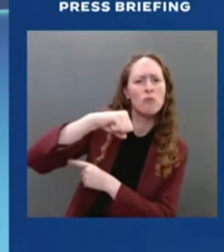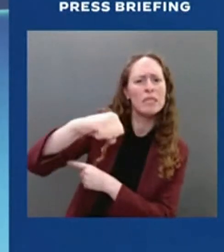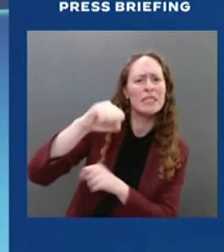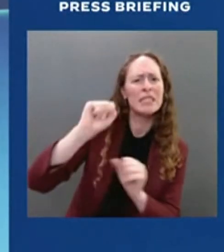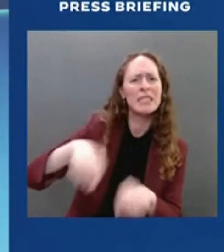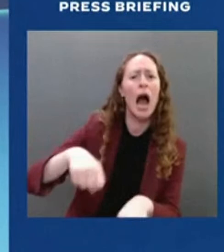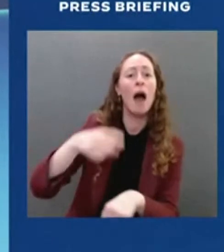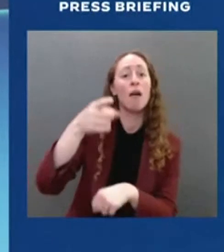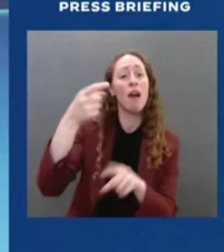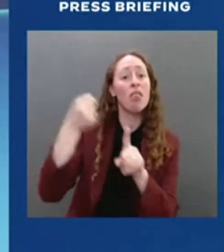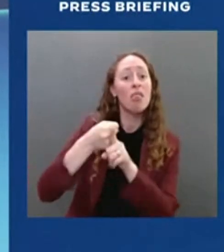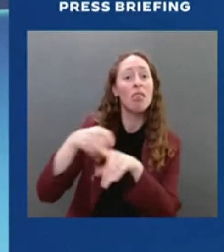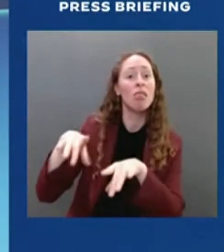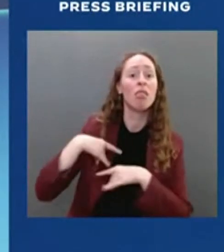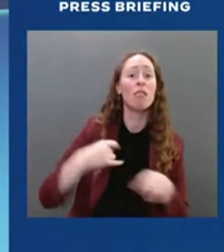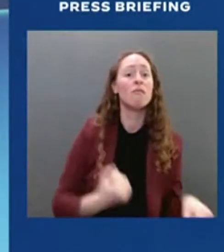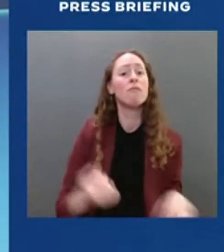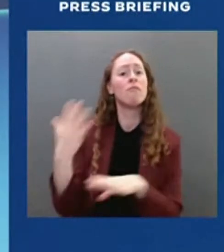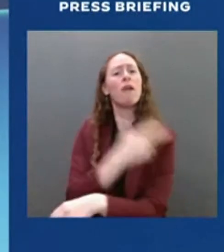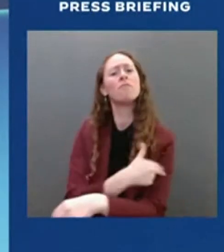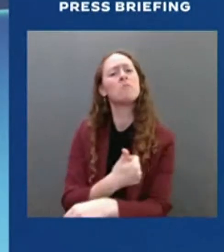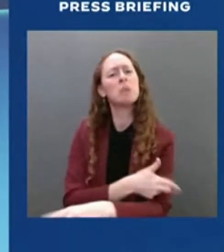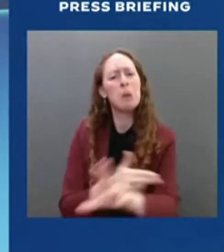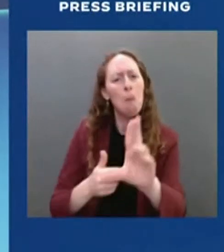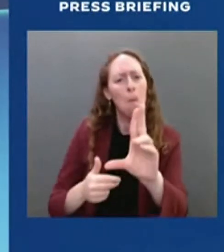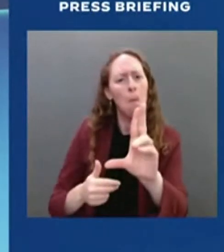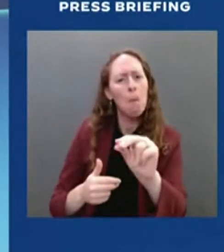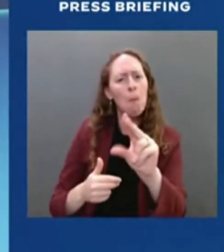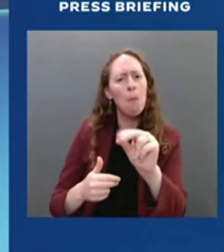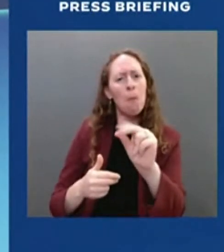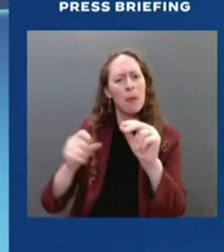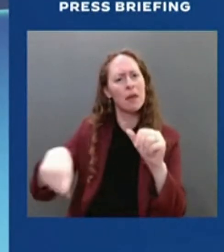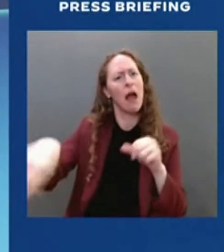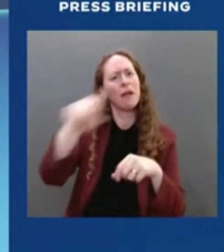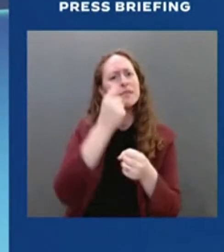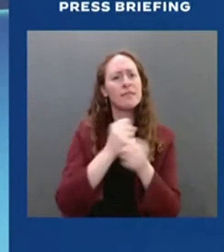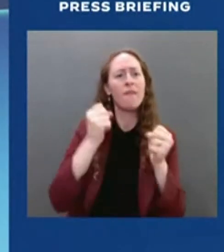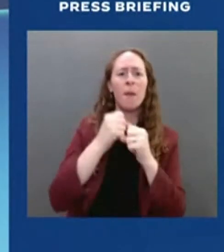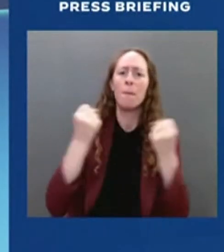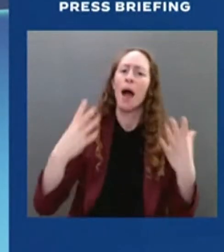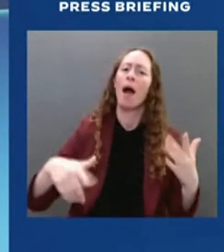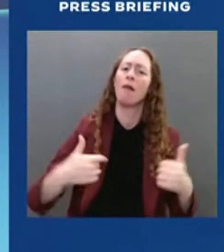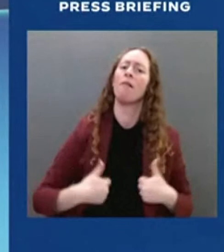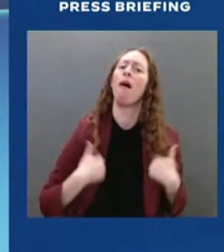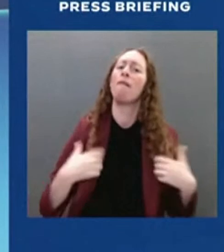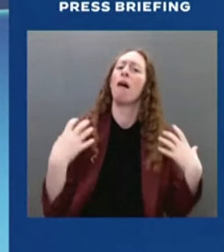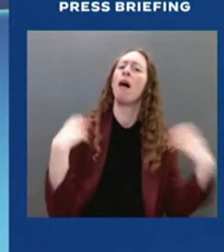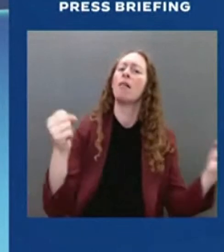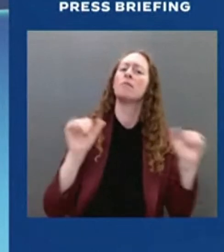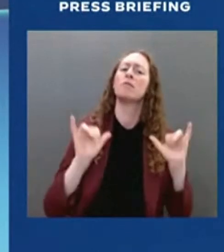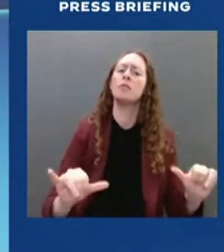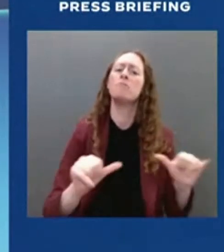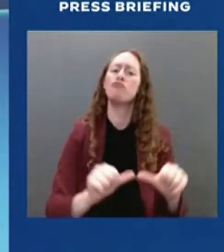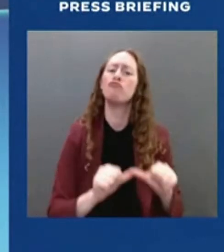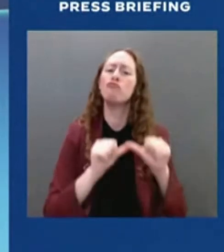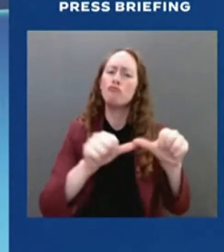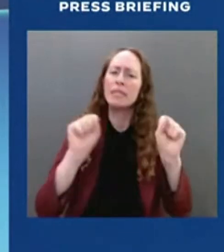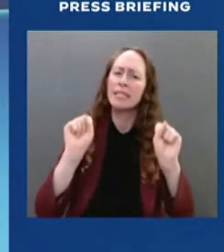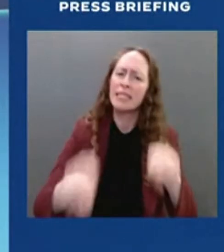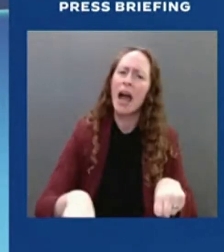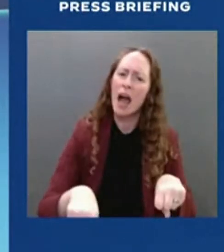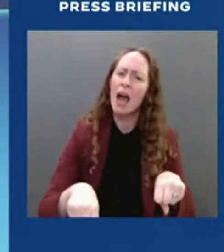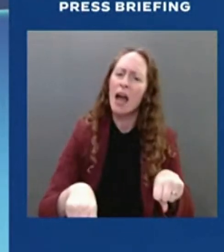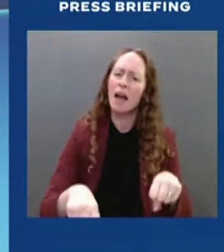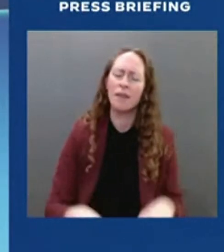the disruptions caused by COVID-19. And even in the face of BA.5, the tools we have continue to